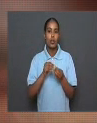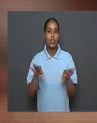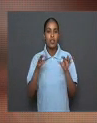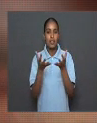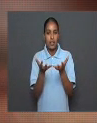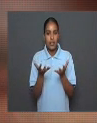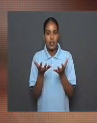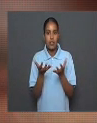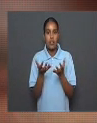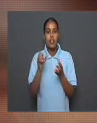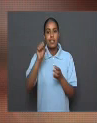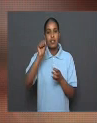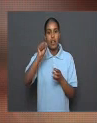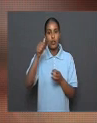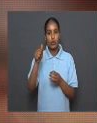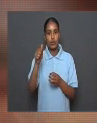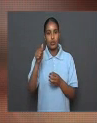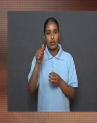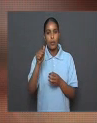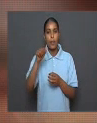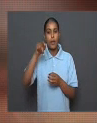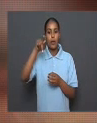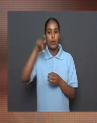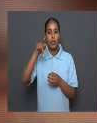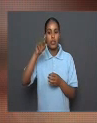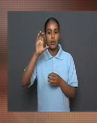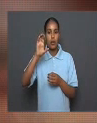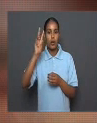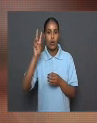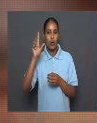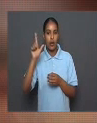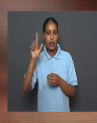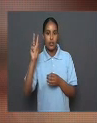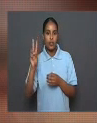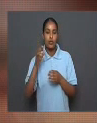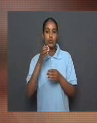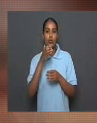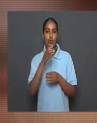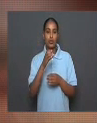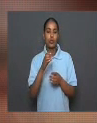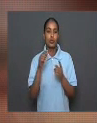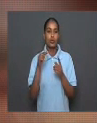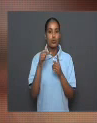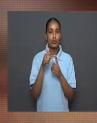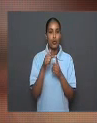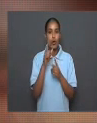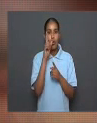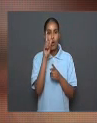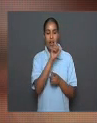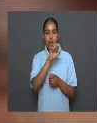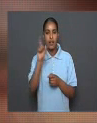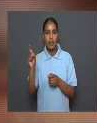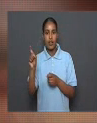need saturated potassium chloride solution, 2